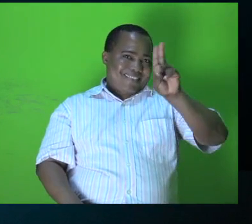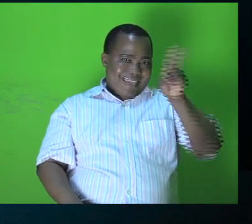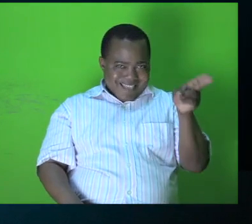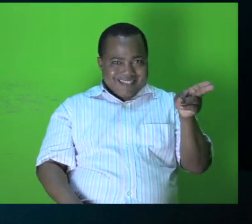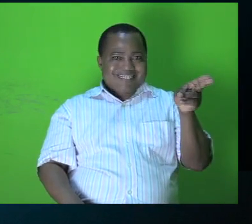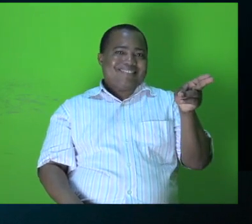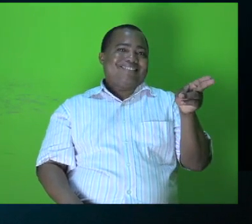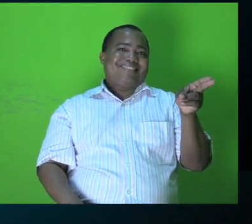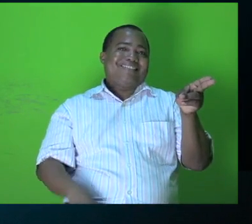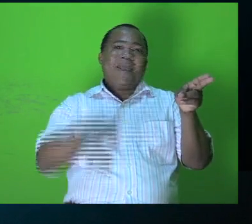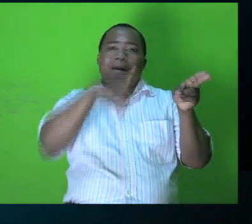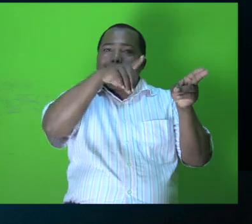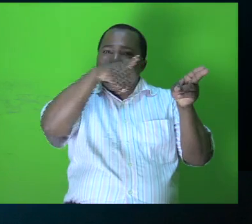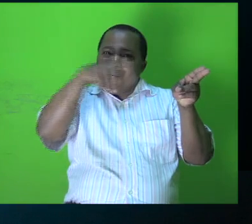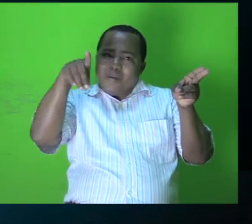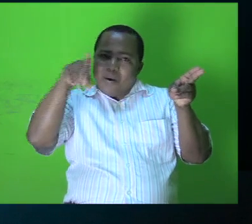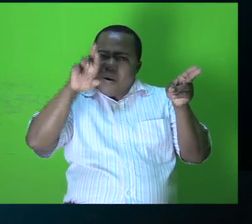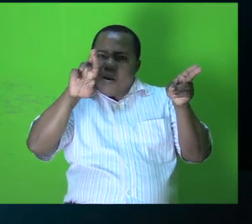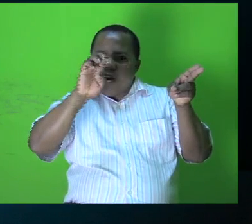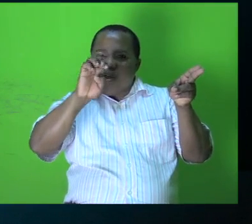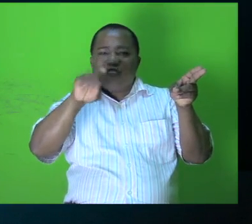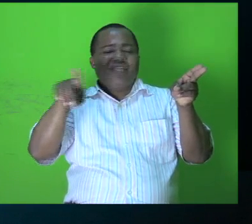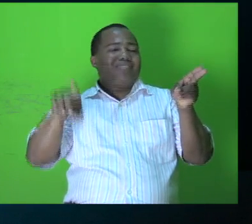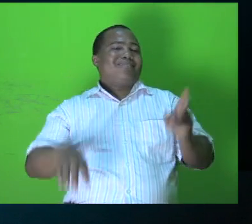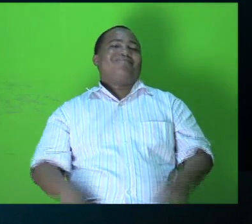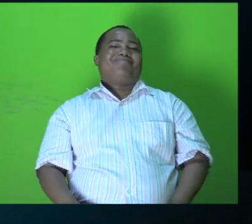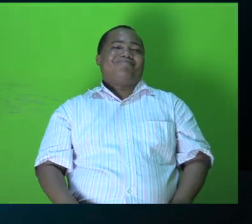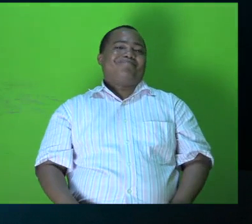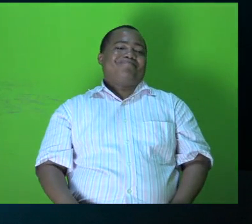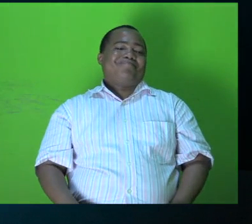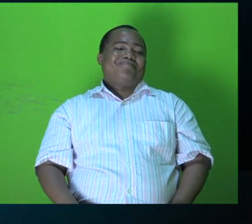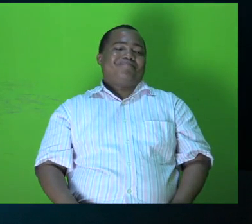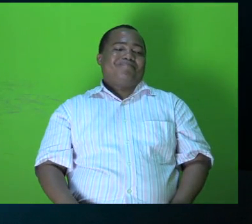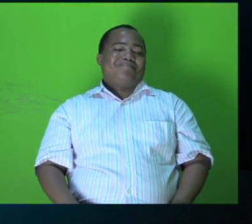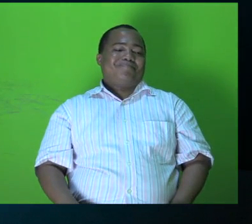H. Prophyst.